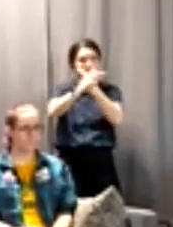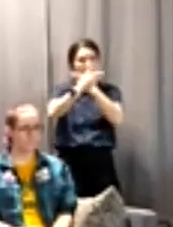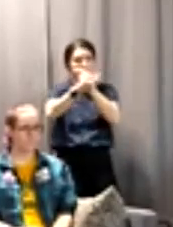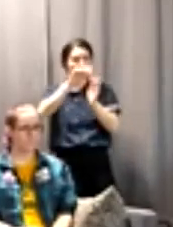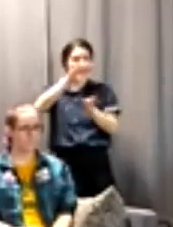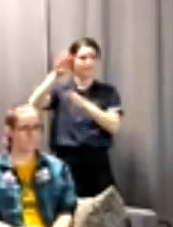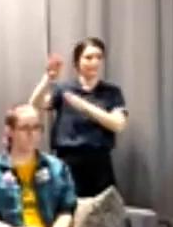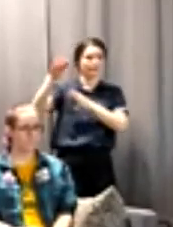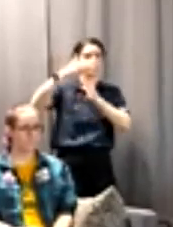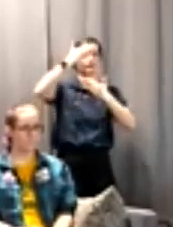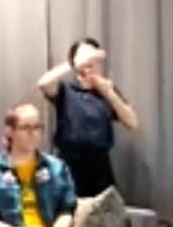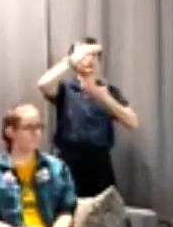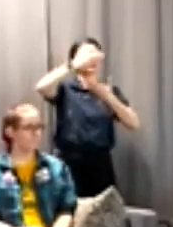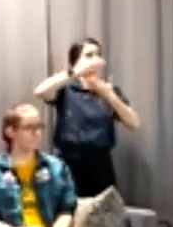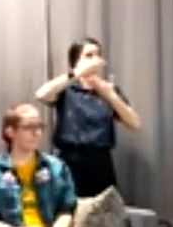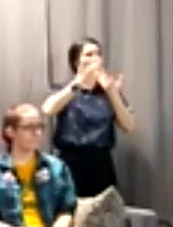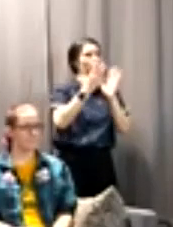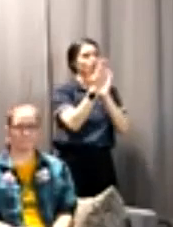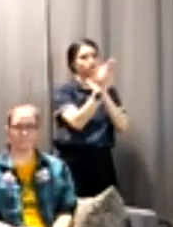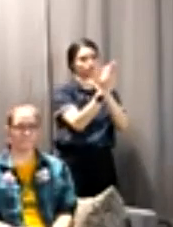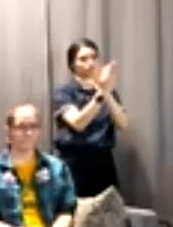social policies.